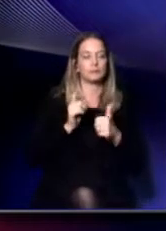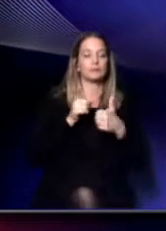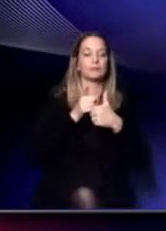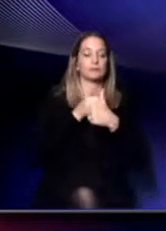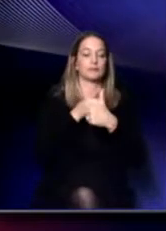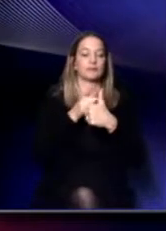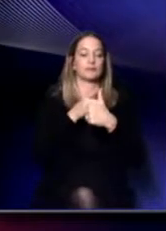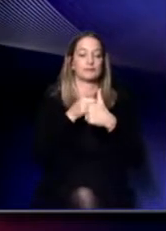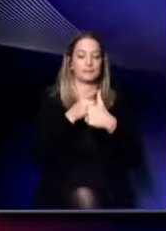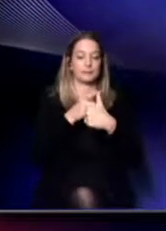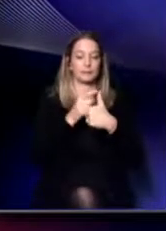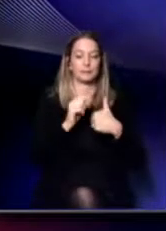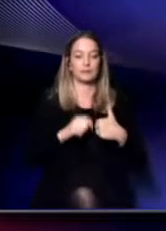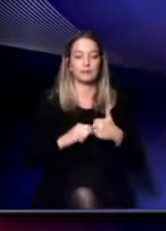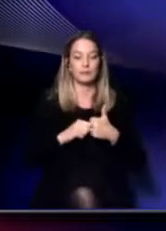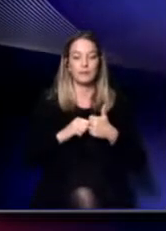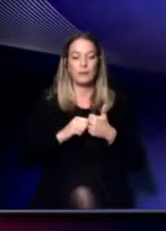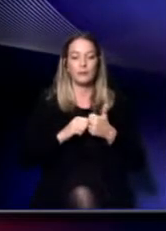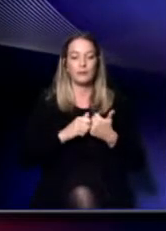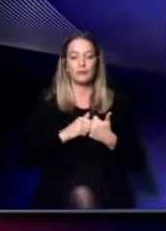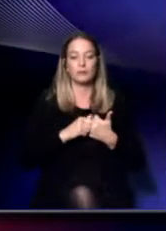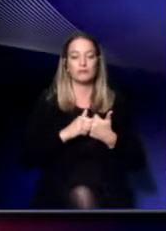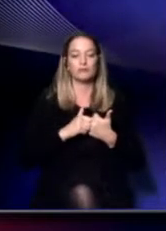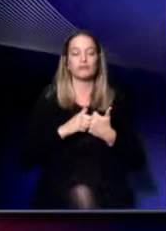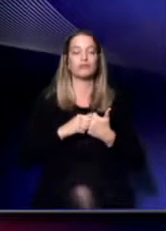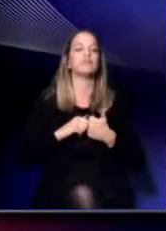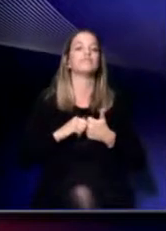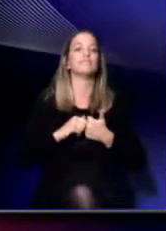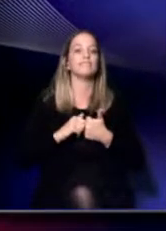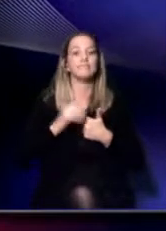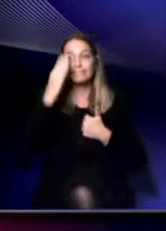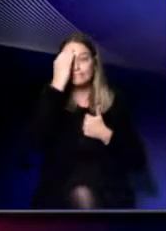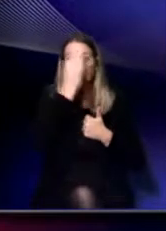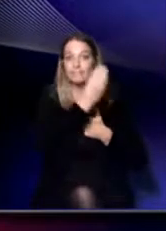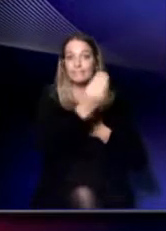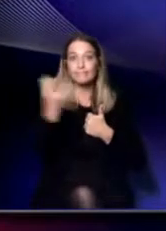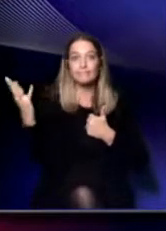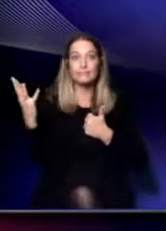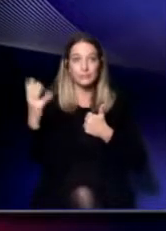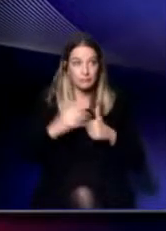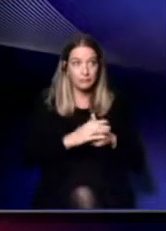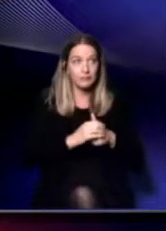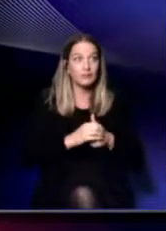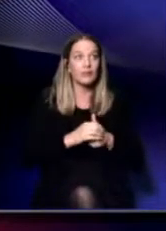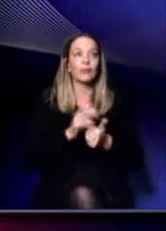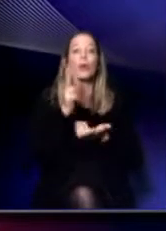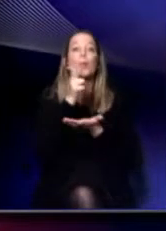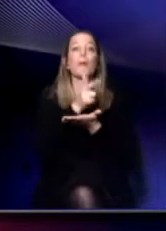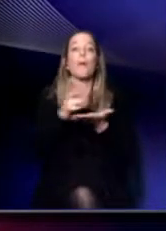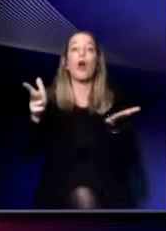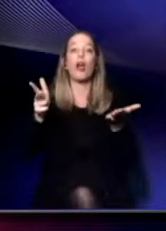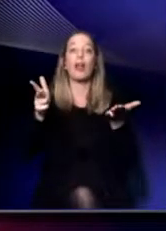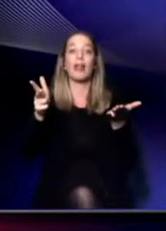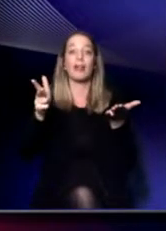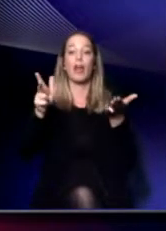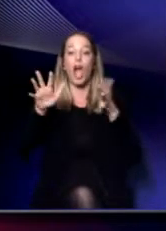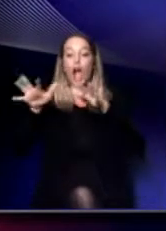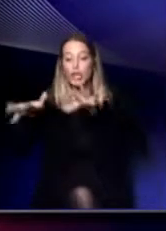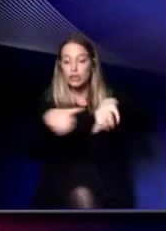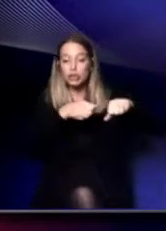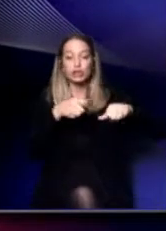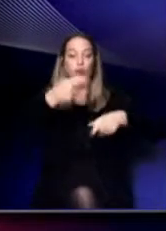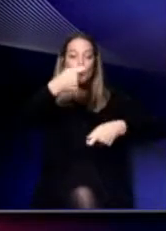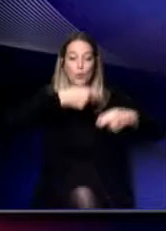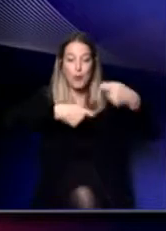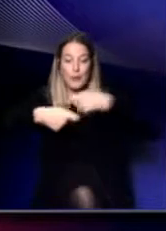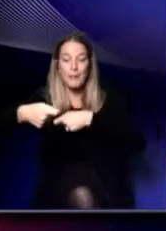have. First, I want to just let you know that the parking lot replacement in BPAC has gone